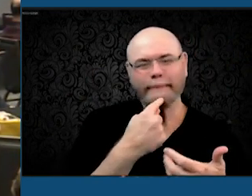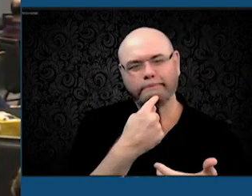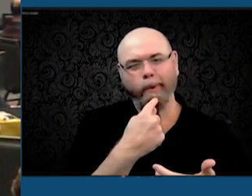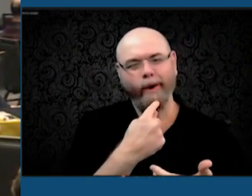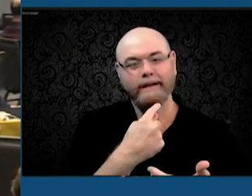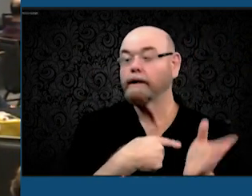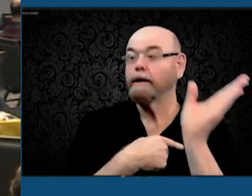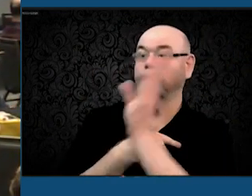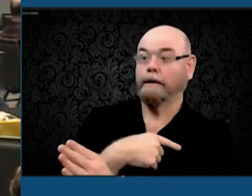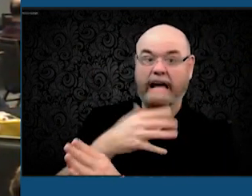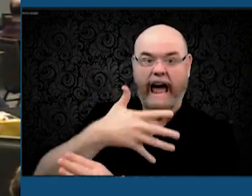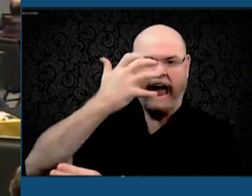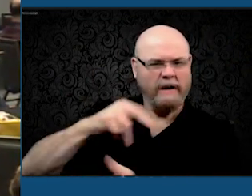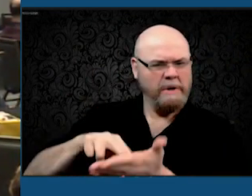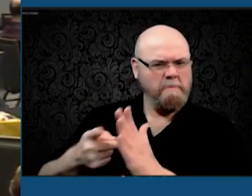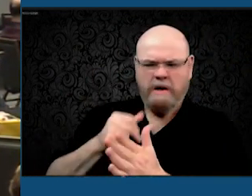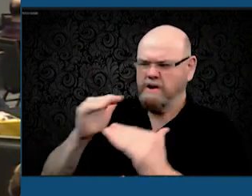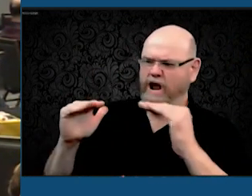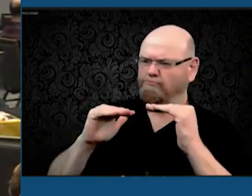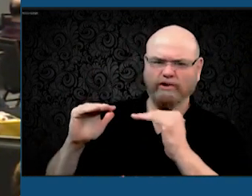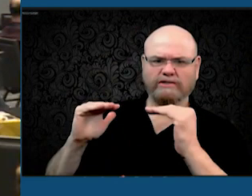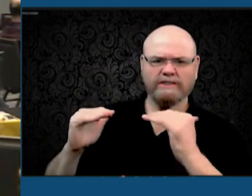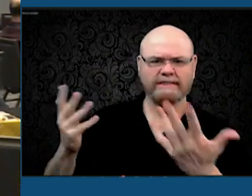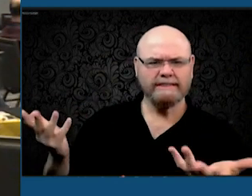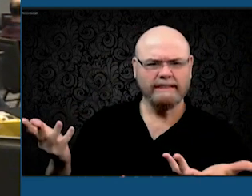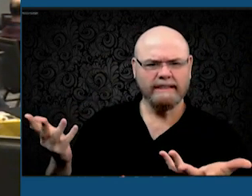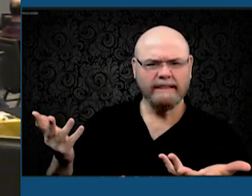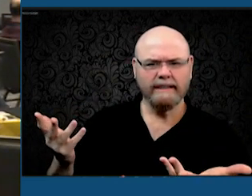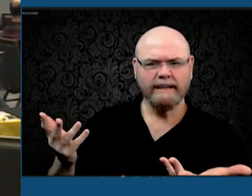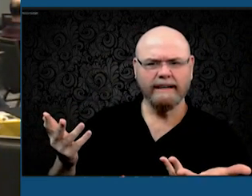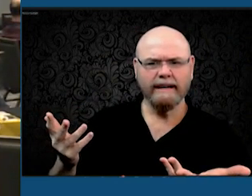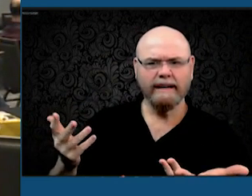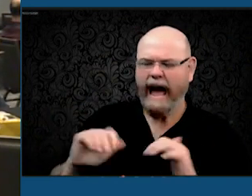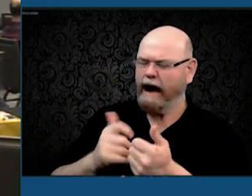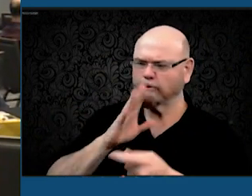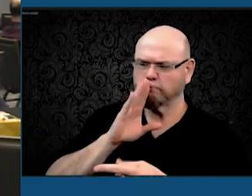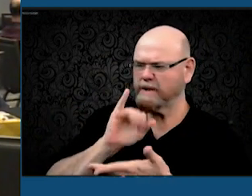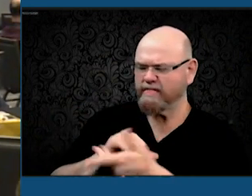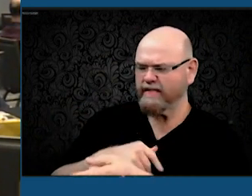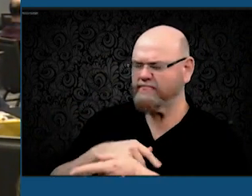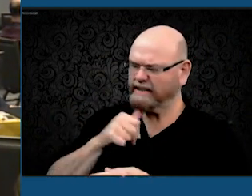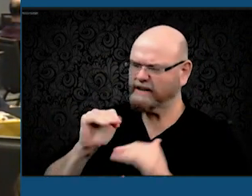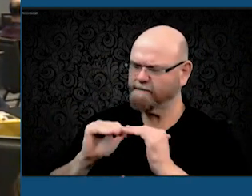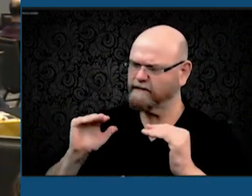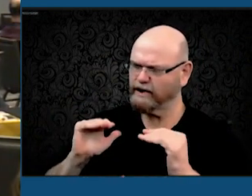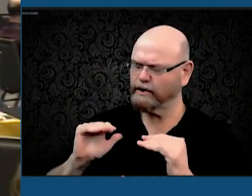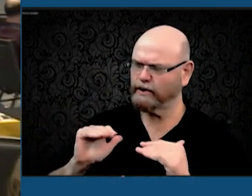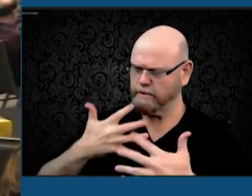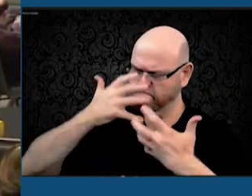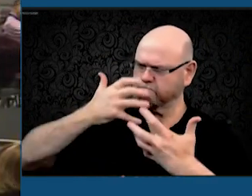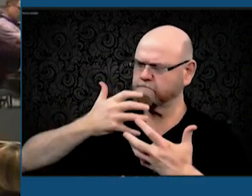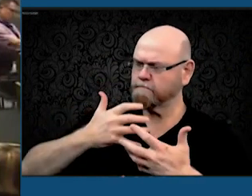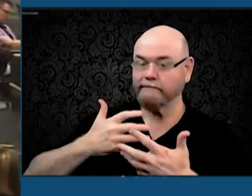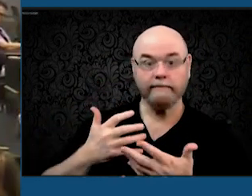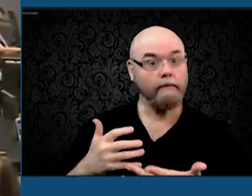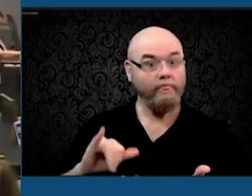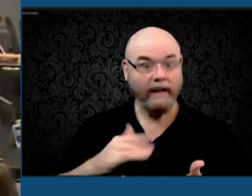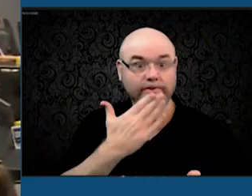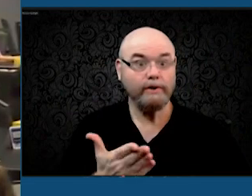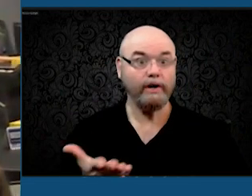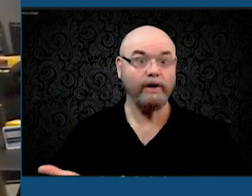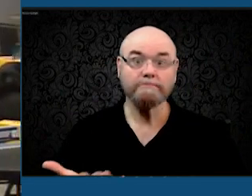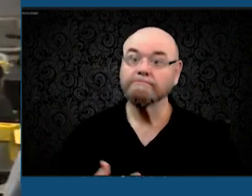injustice. How could you speak to someone like that? How could you speak to me that way? That is unfair. Good.